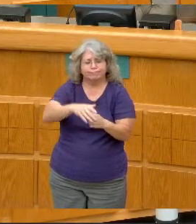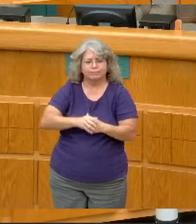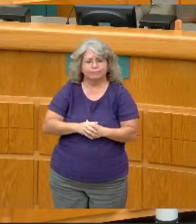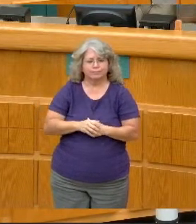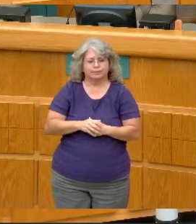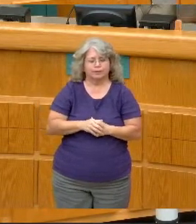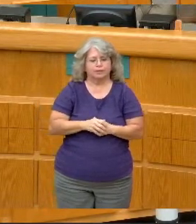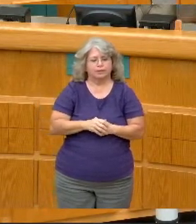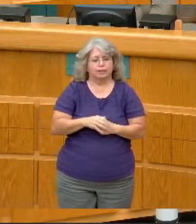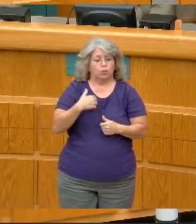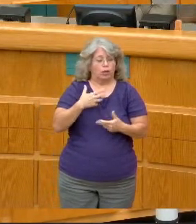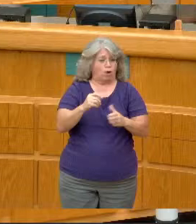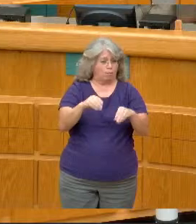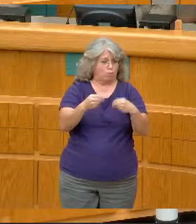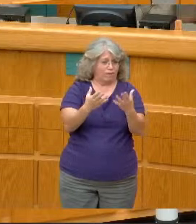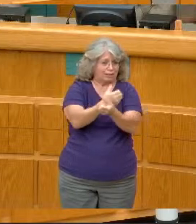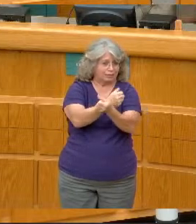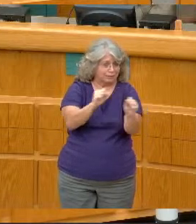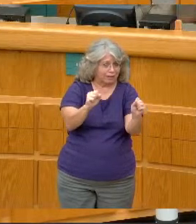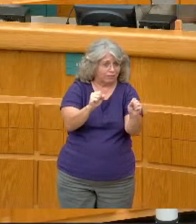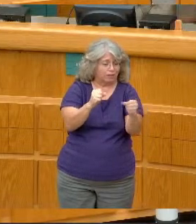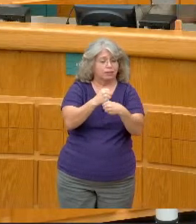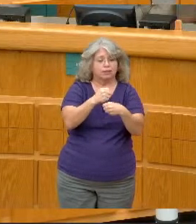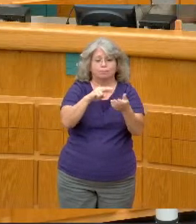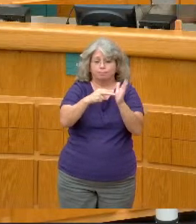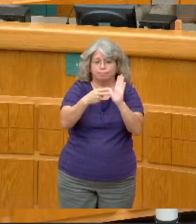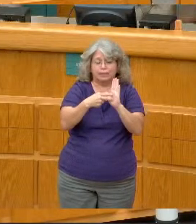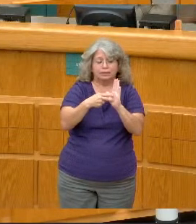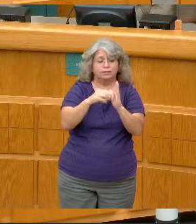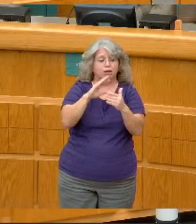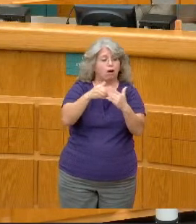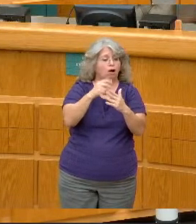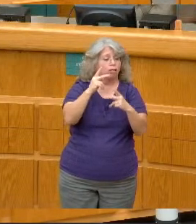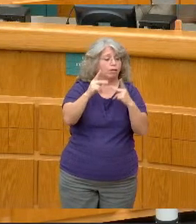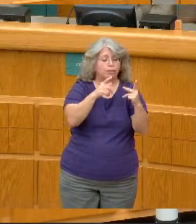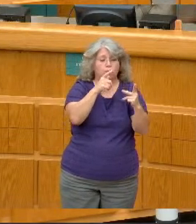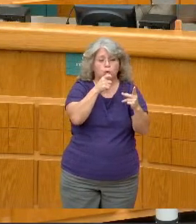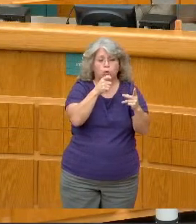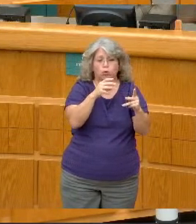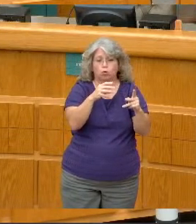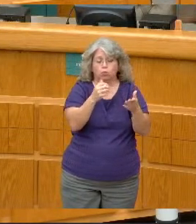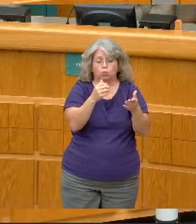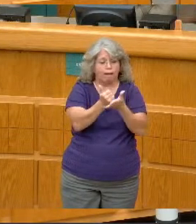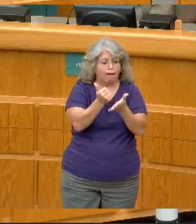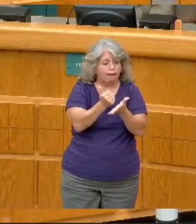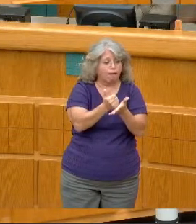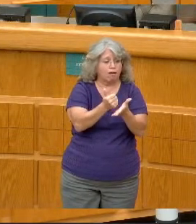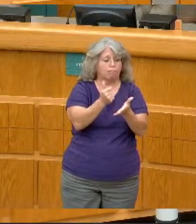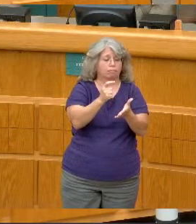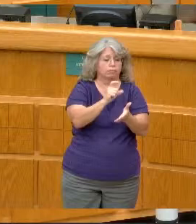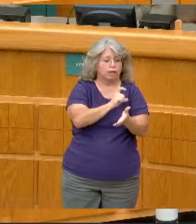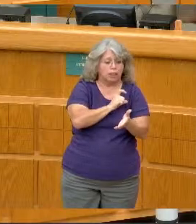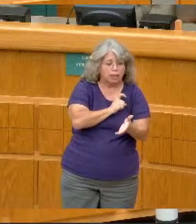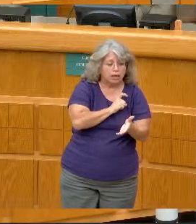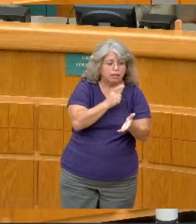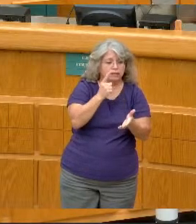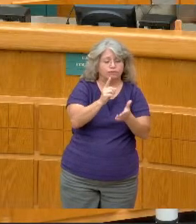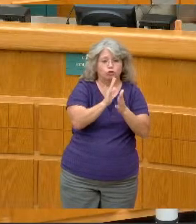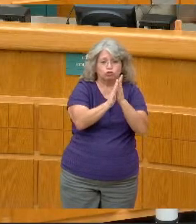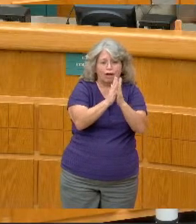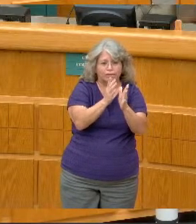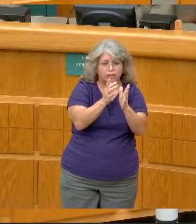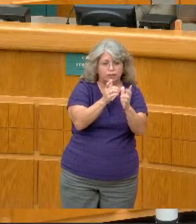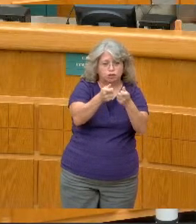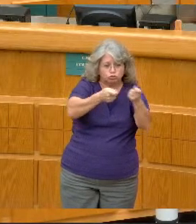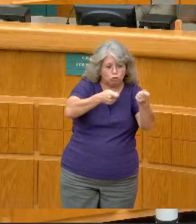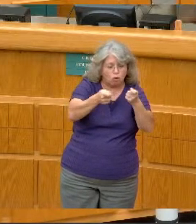that serve those in need the most. We work to deliver vaccines safely, which includes making sure our